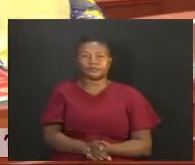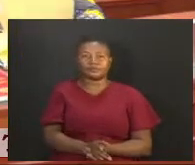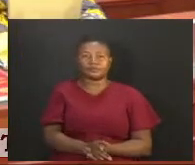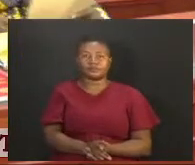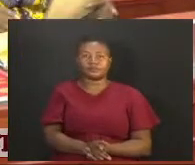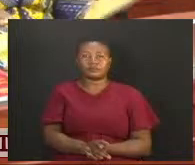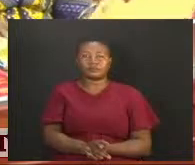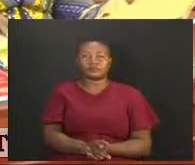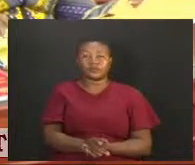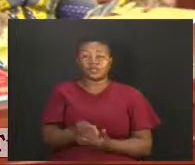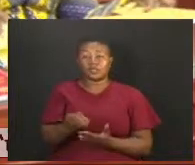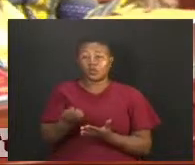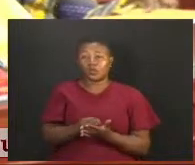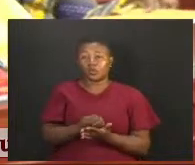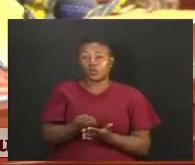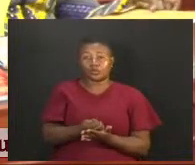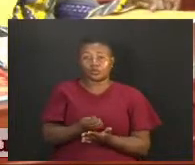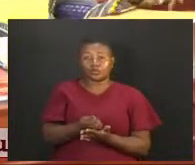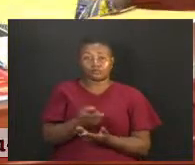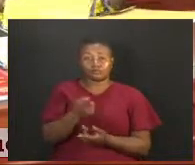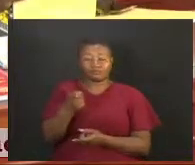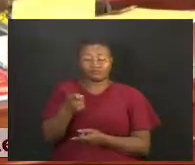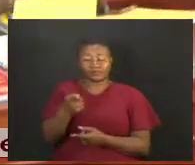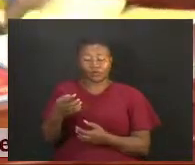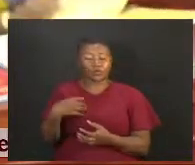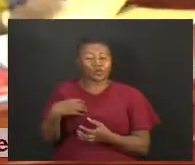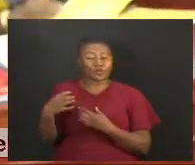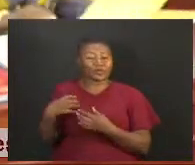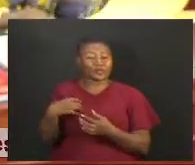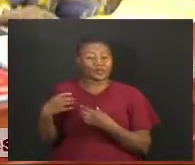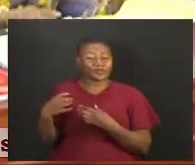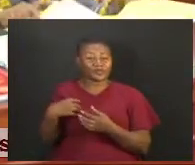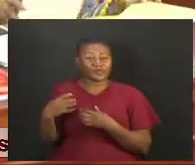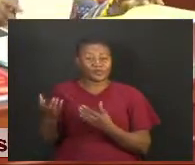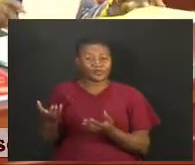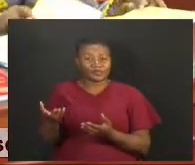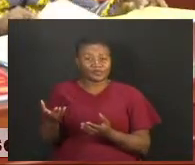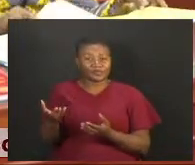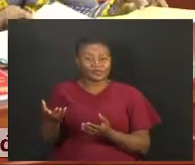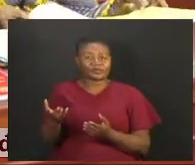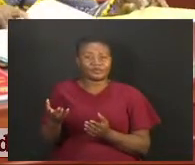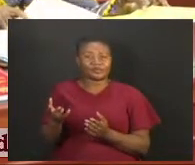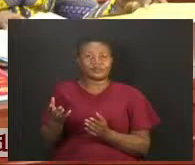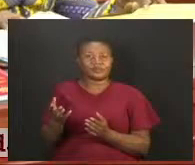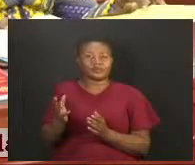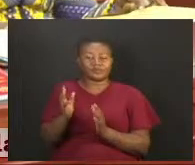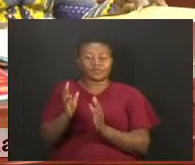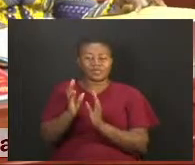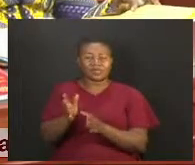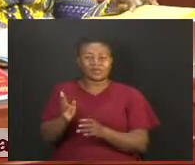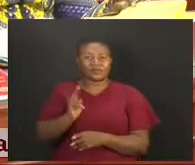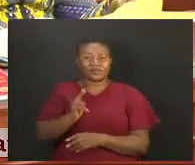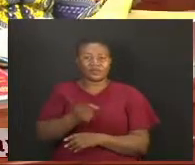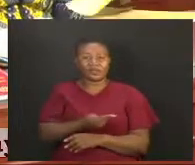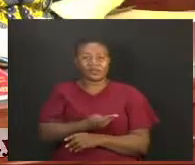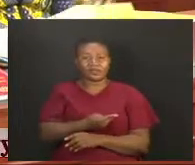the economy that they complain about left us with 4